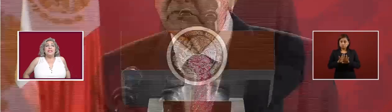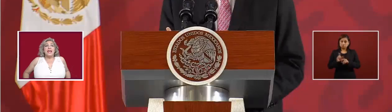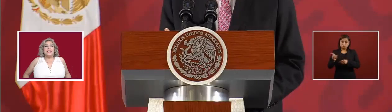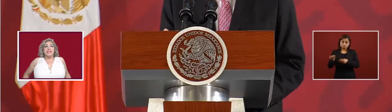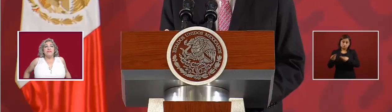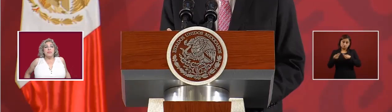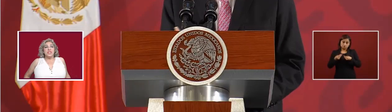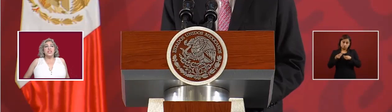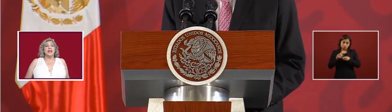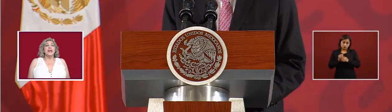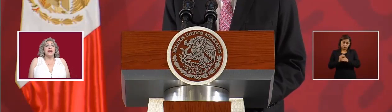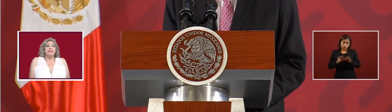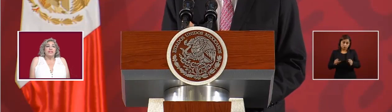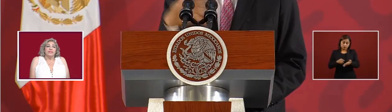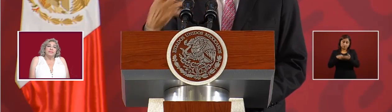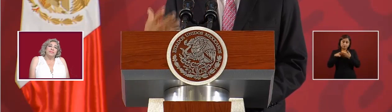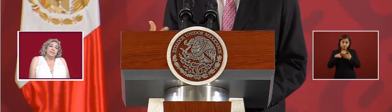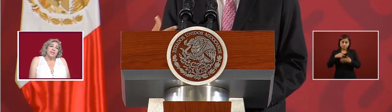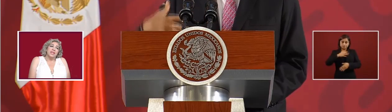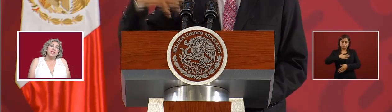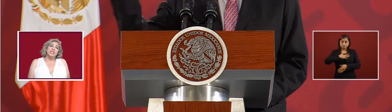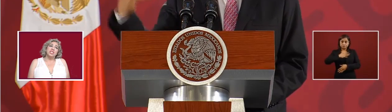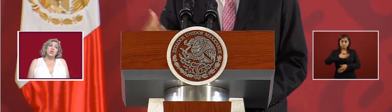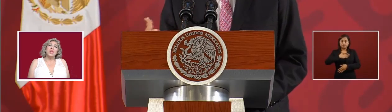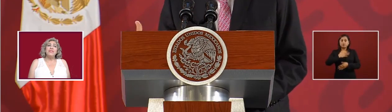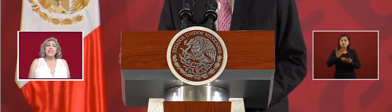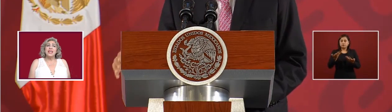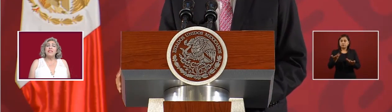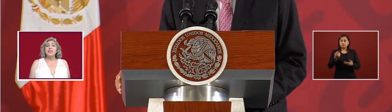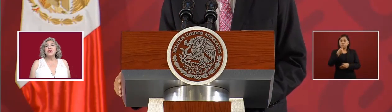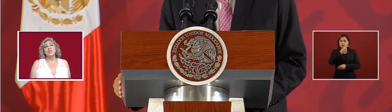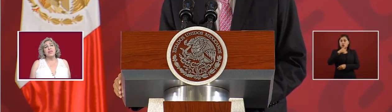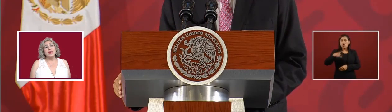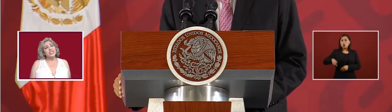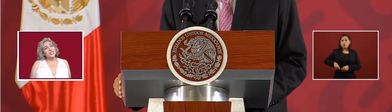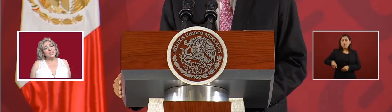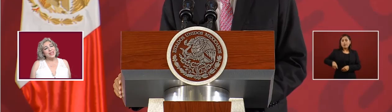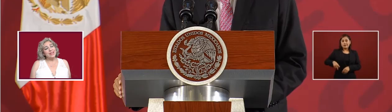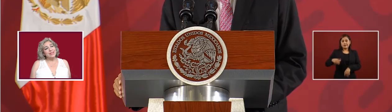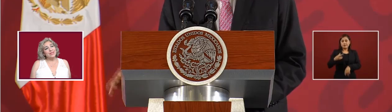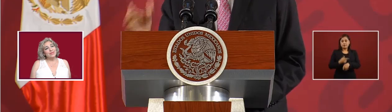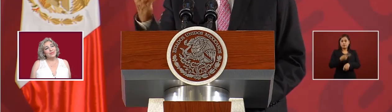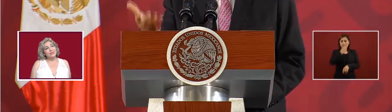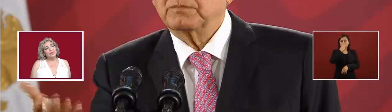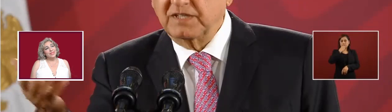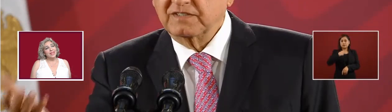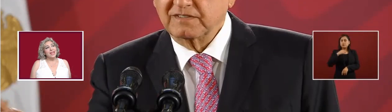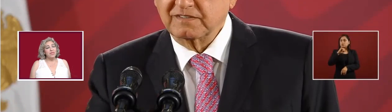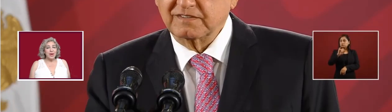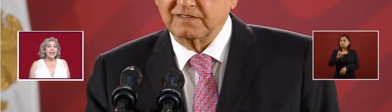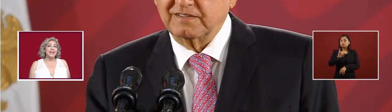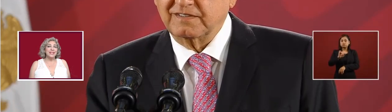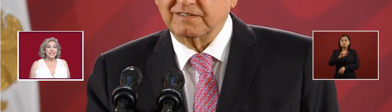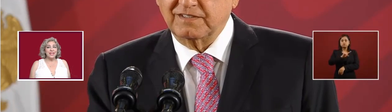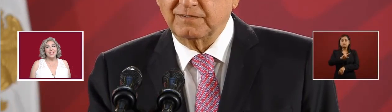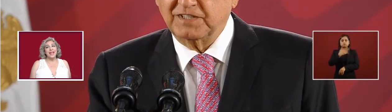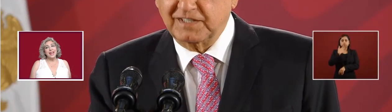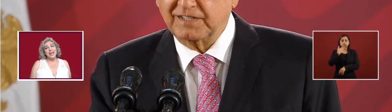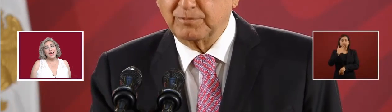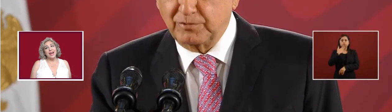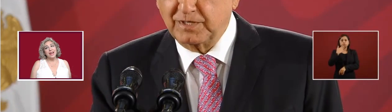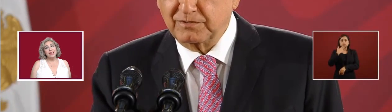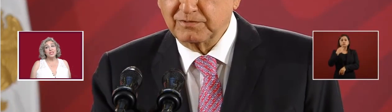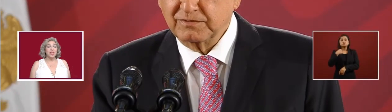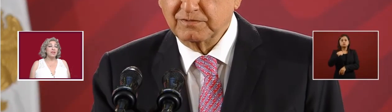And that is the information that I have. So even the governor understood it, and recognized it.